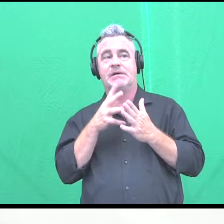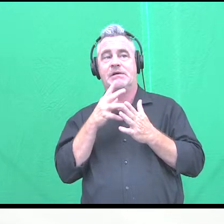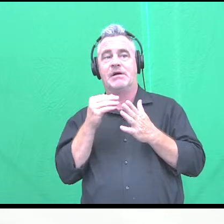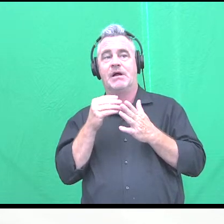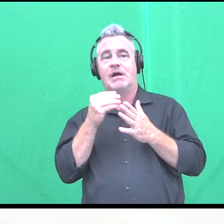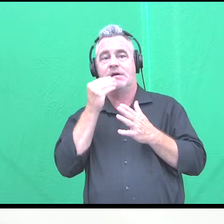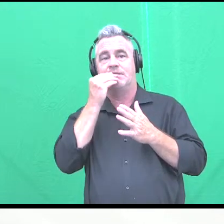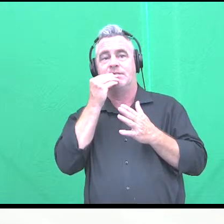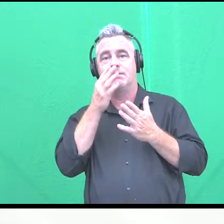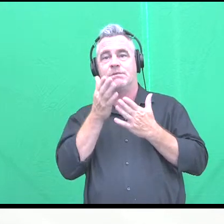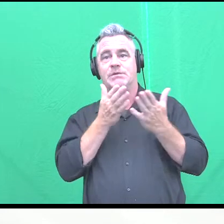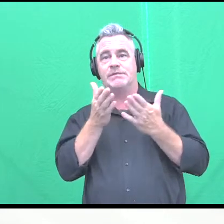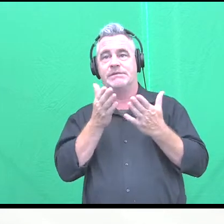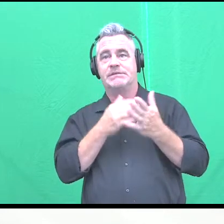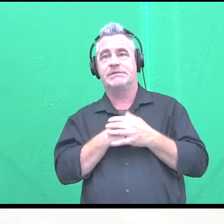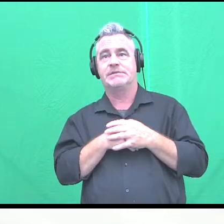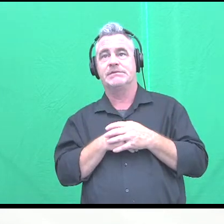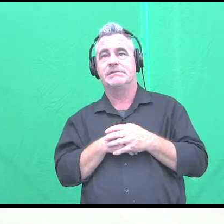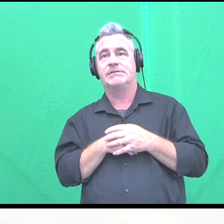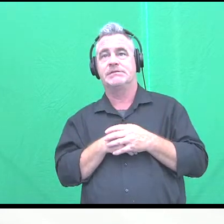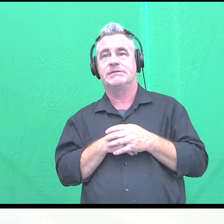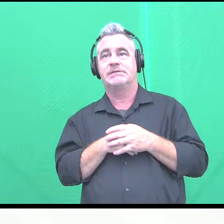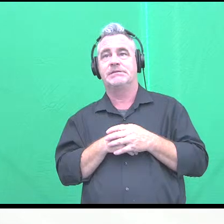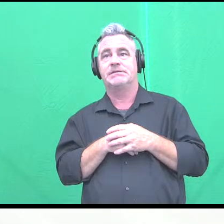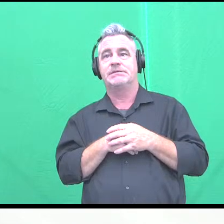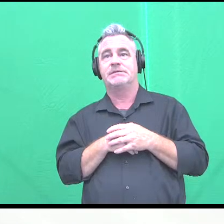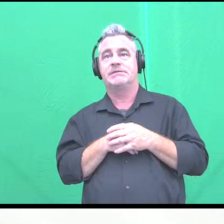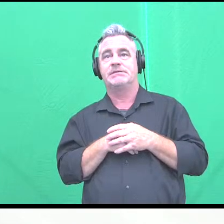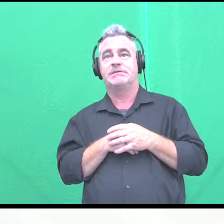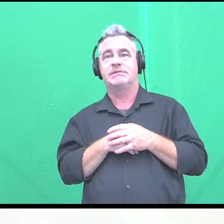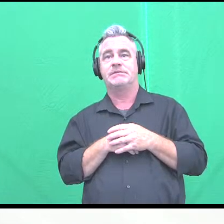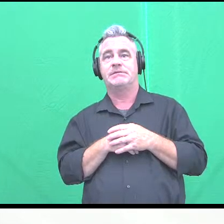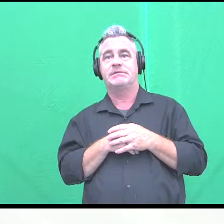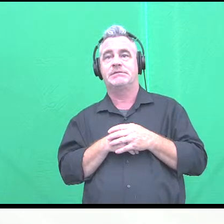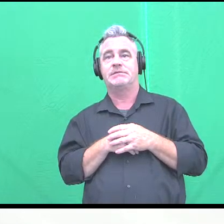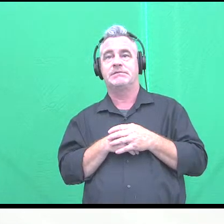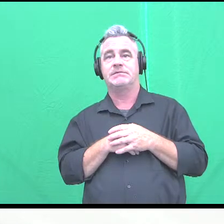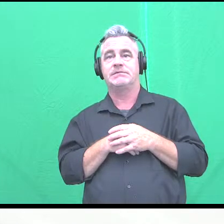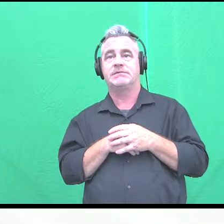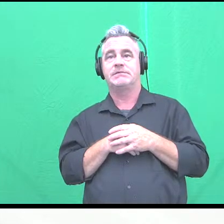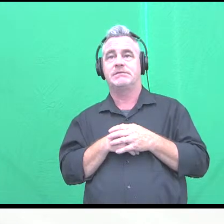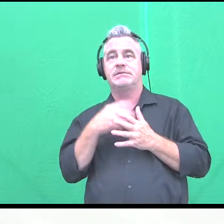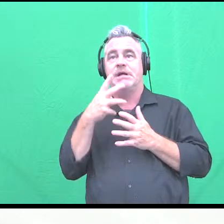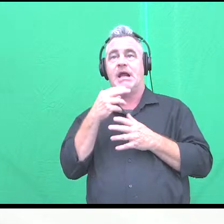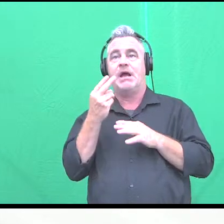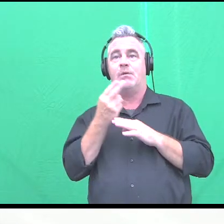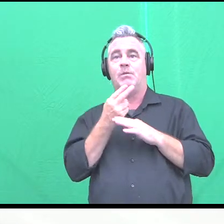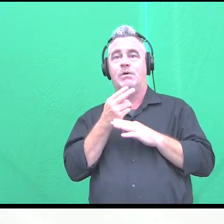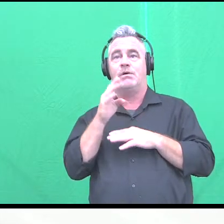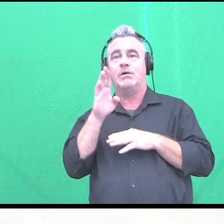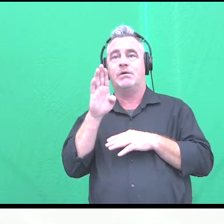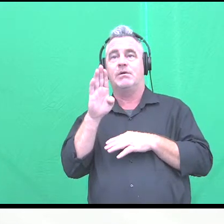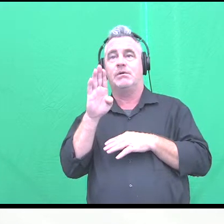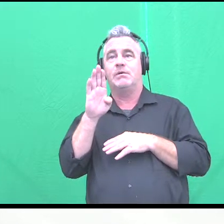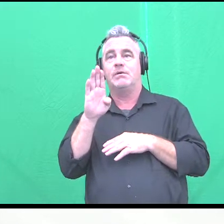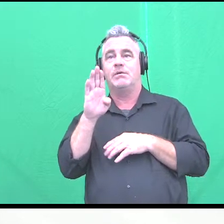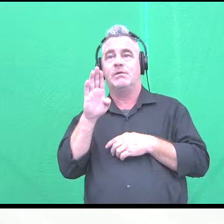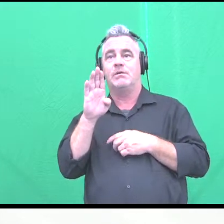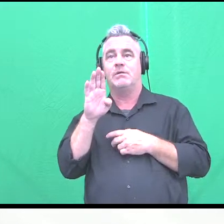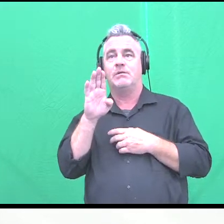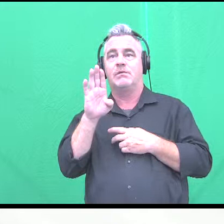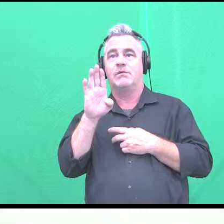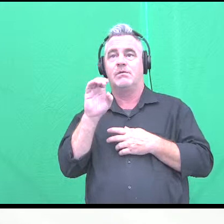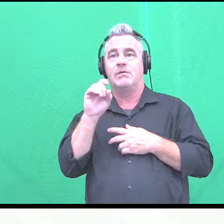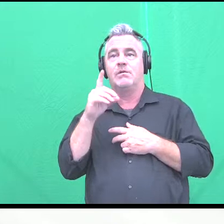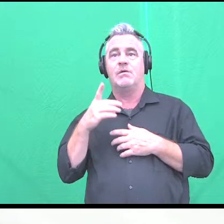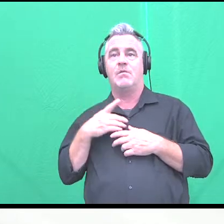Services. And then we also used the system, the Blackboard system, to send direct emails to parents, which we did